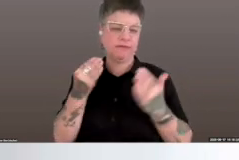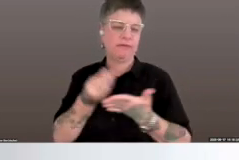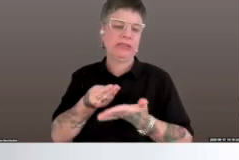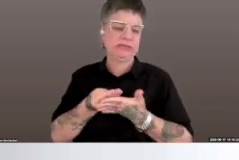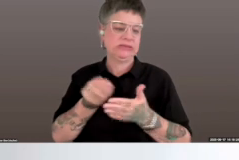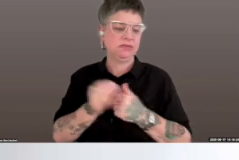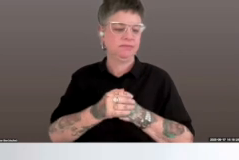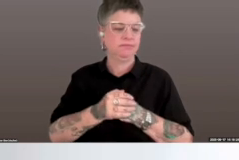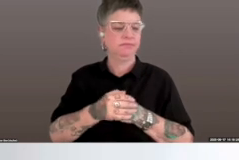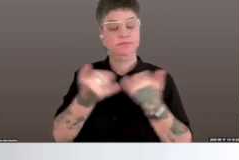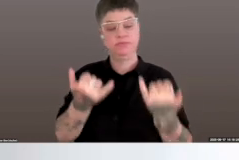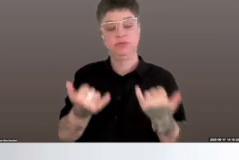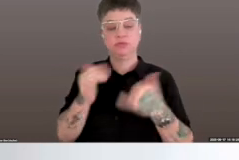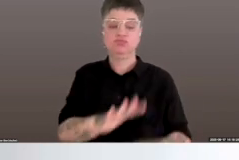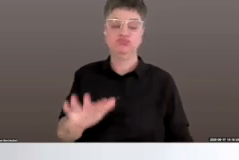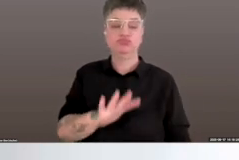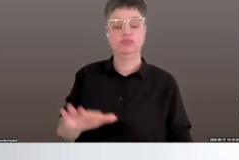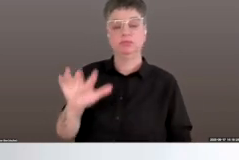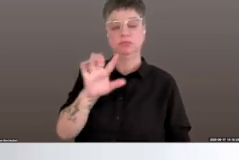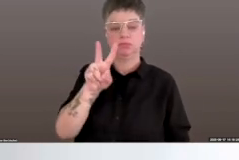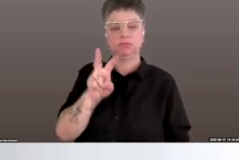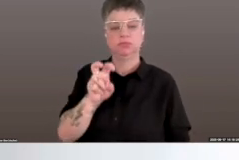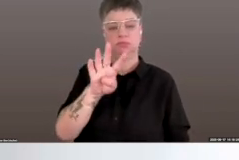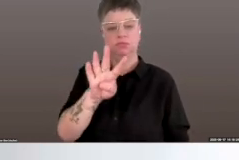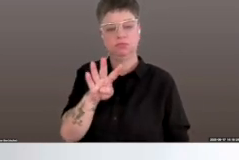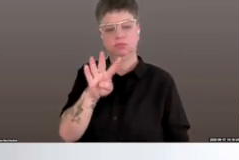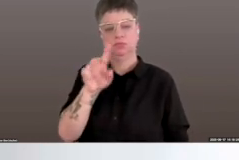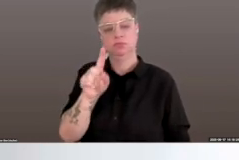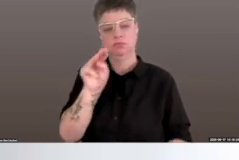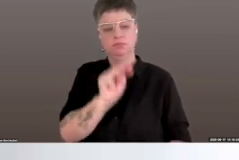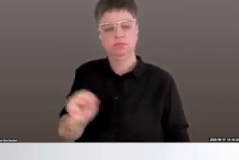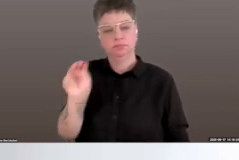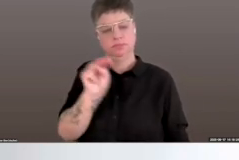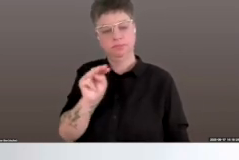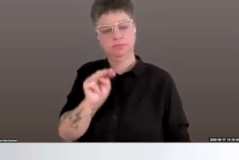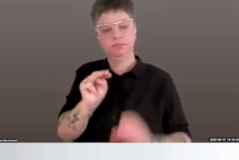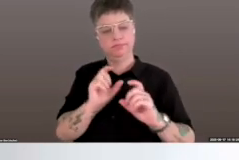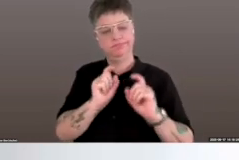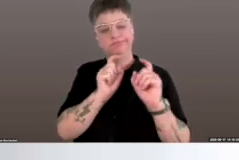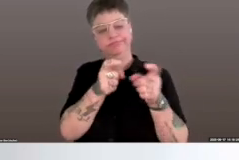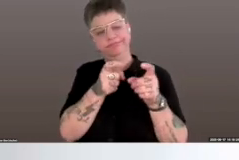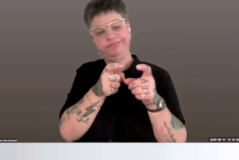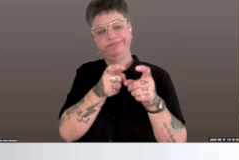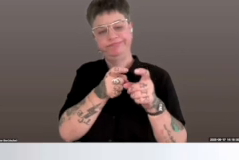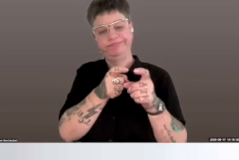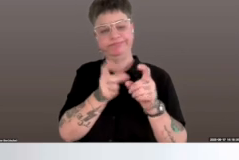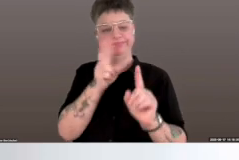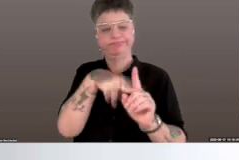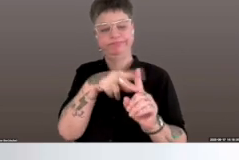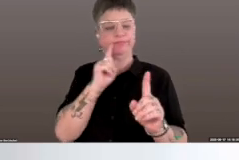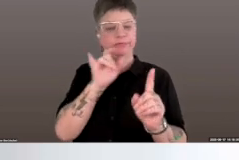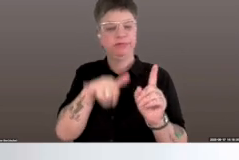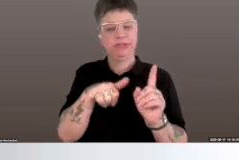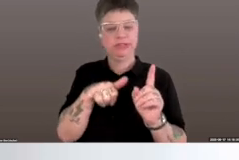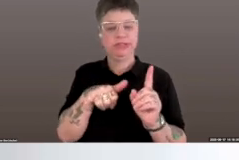date, around $241 million has been allocated to DCAP. DCAP has been accepting applications from Imperial Valley residents